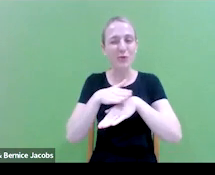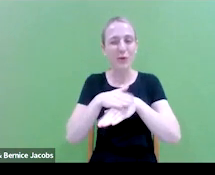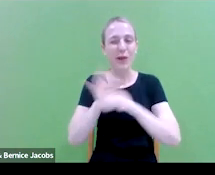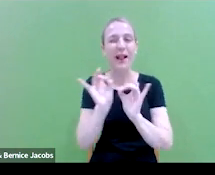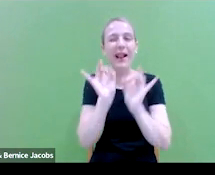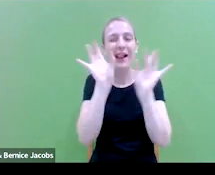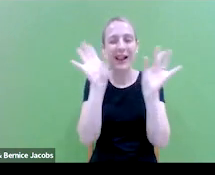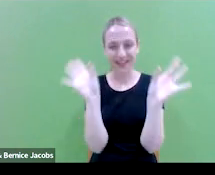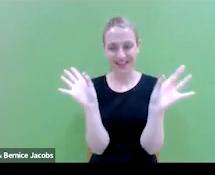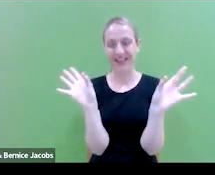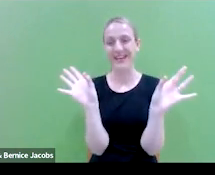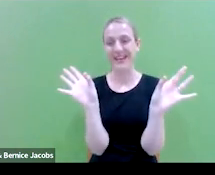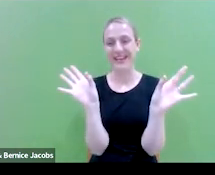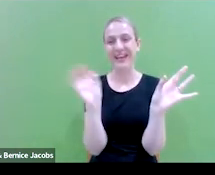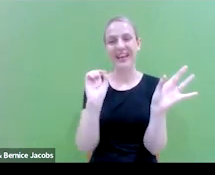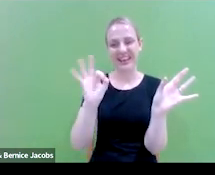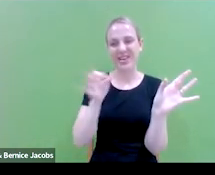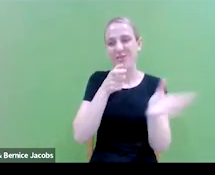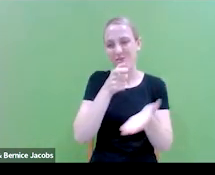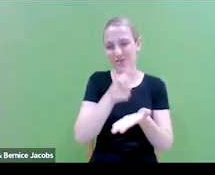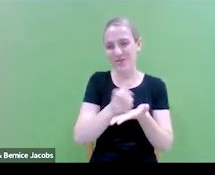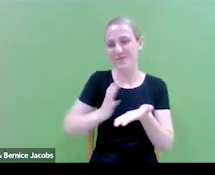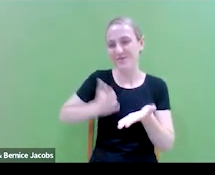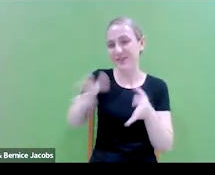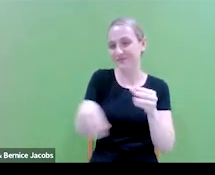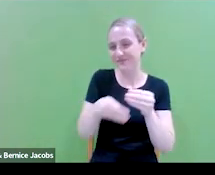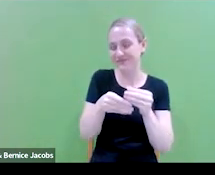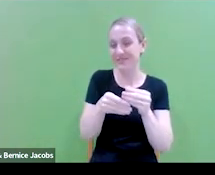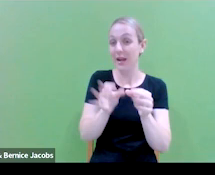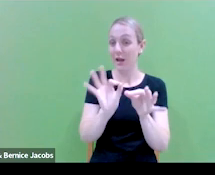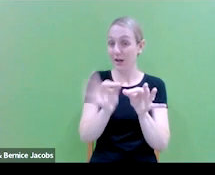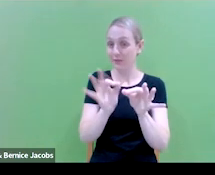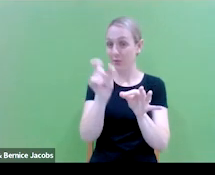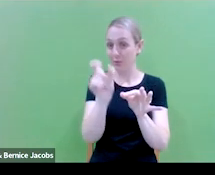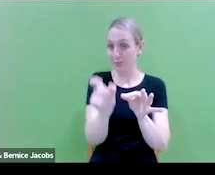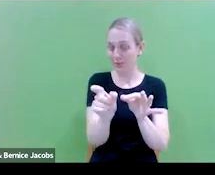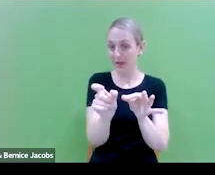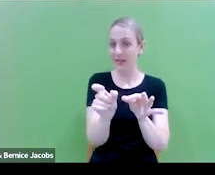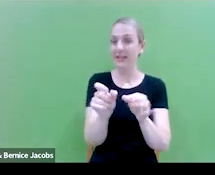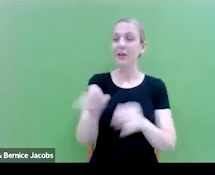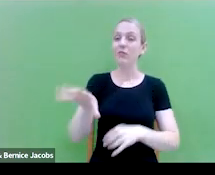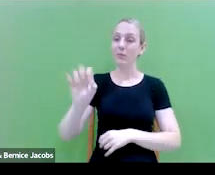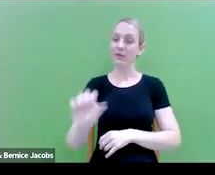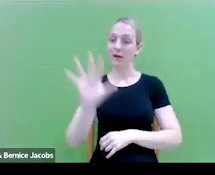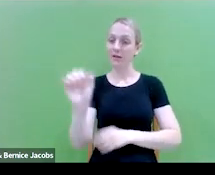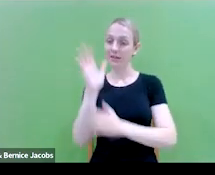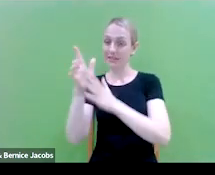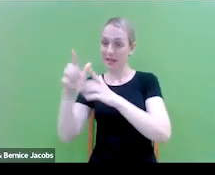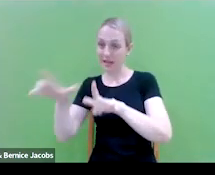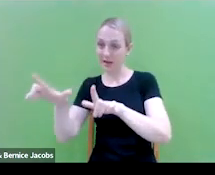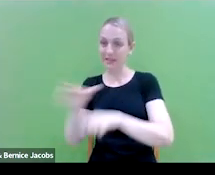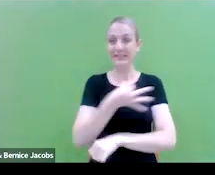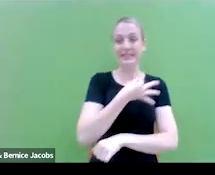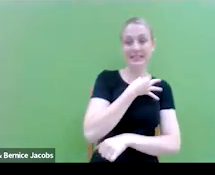speak, if you would like to say anything. The interpretation will be in South African English, and